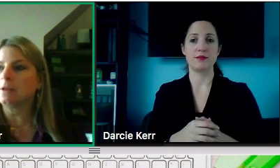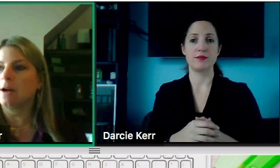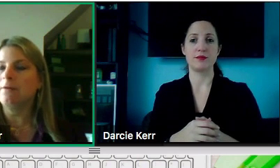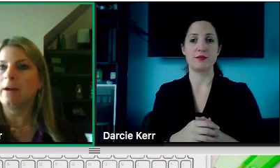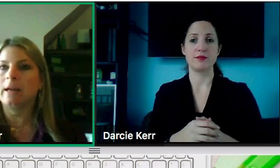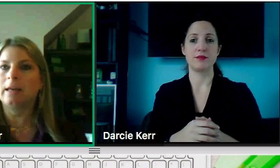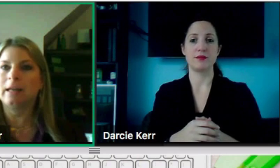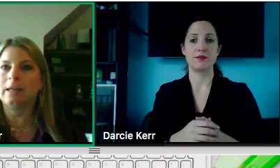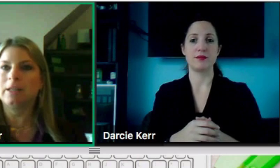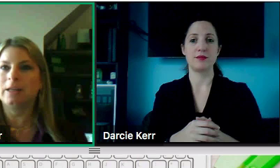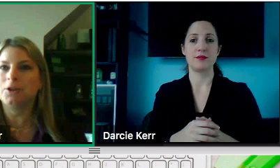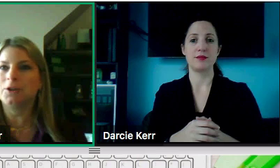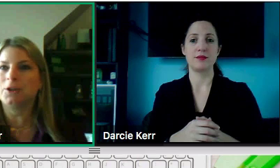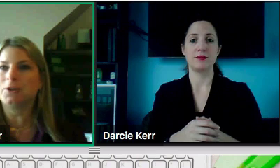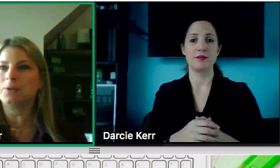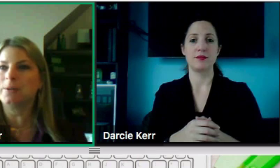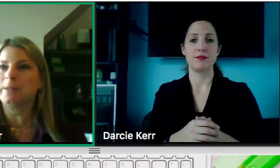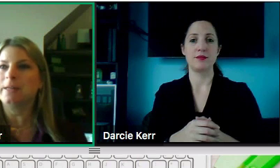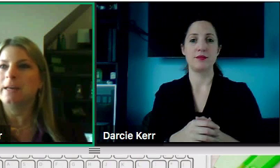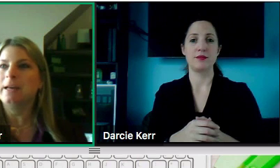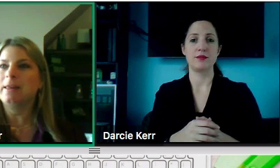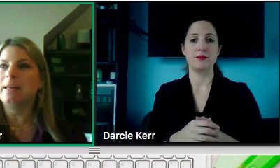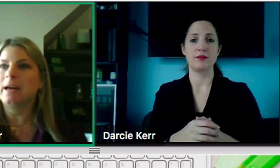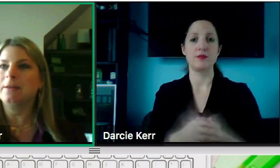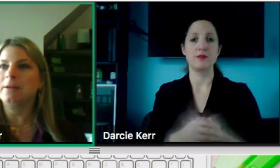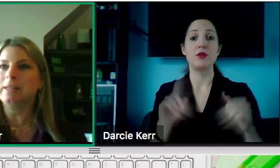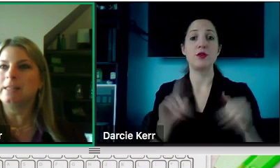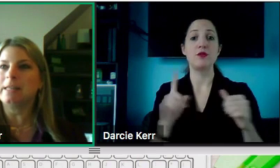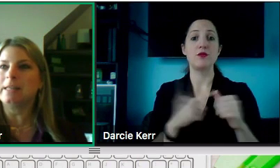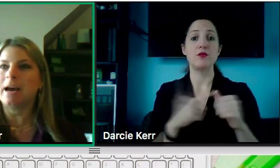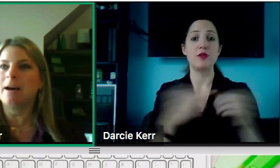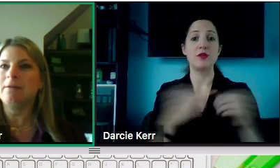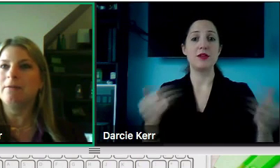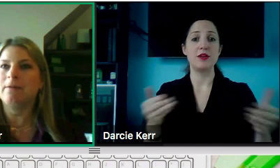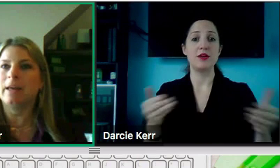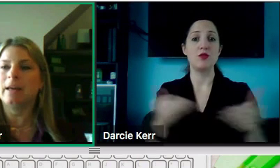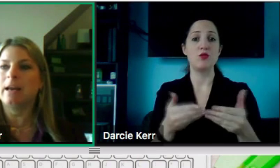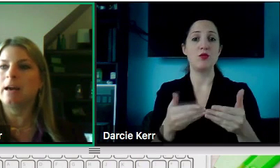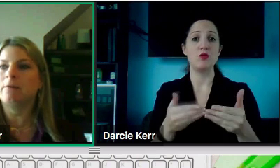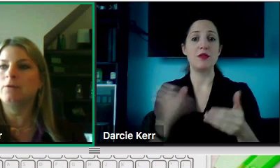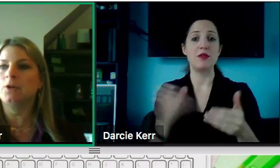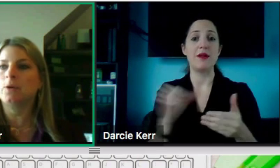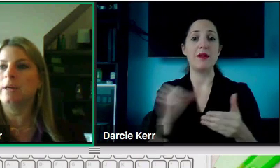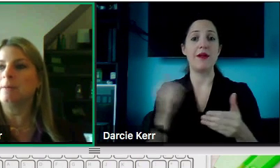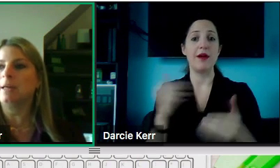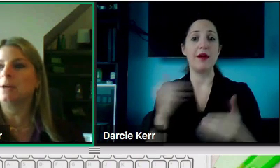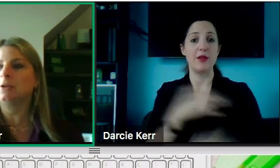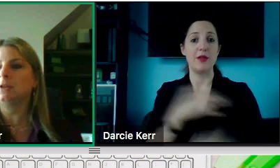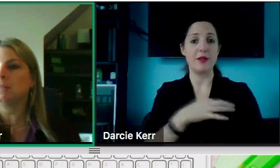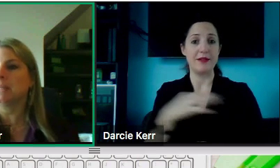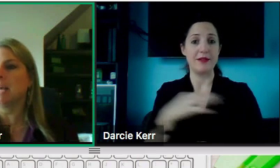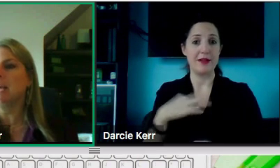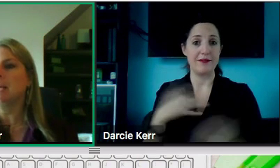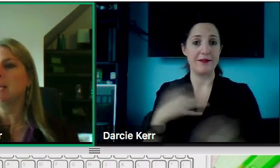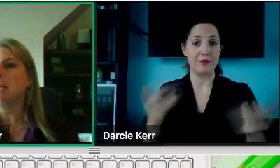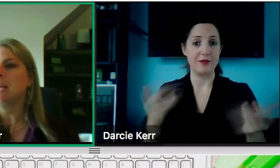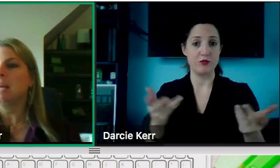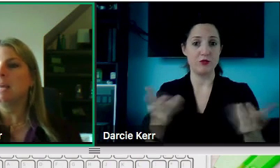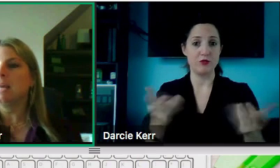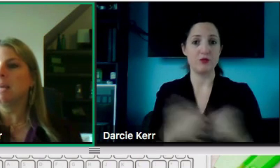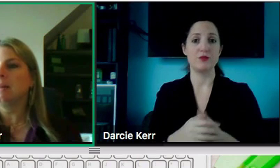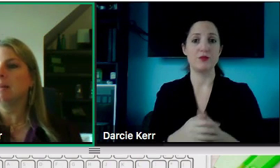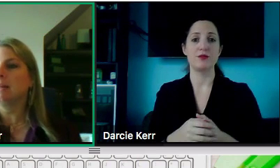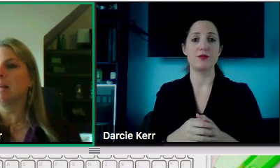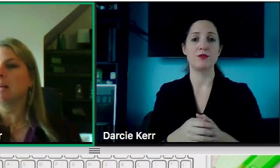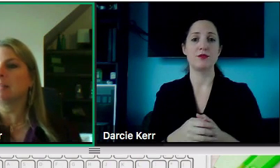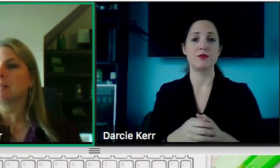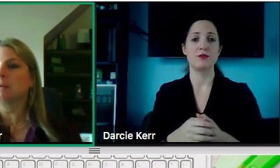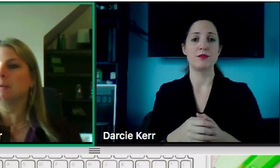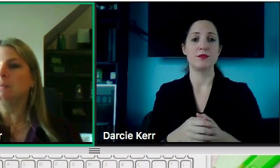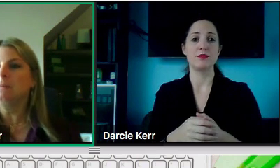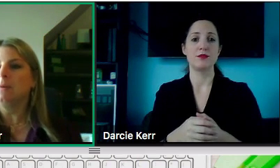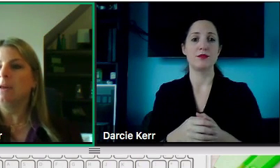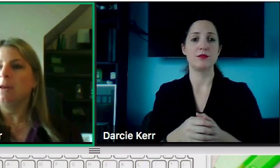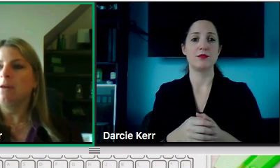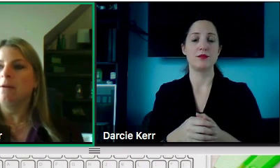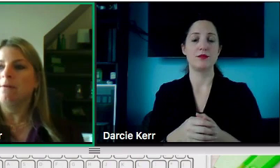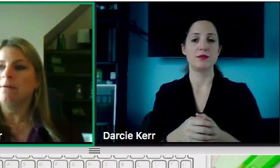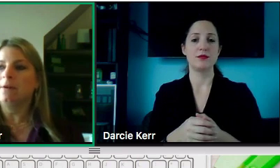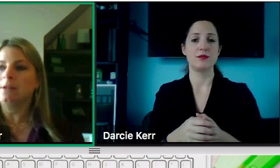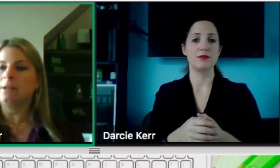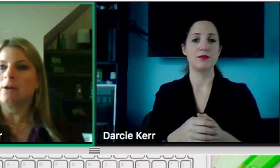So first off, I'd like to introduce the other staff that have joined me here today in the